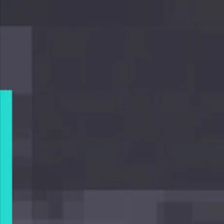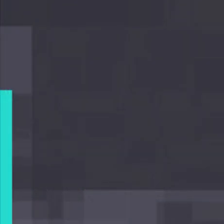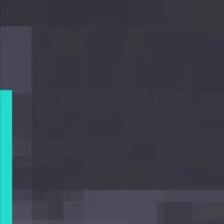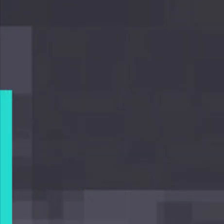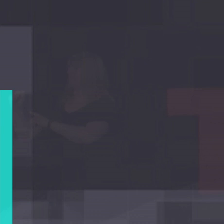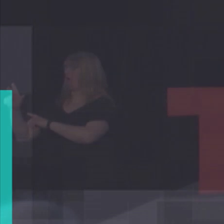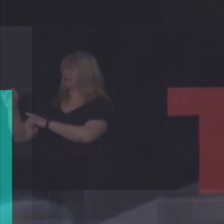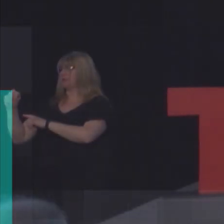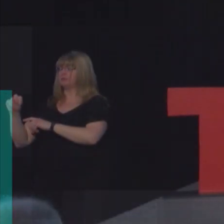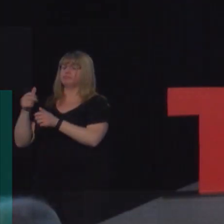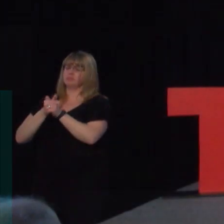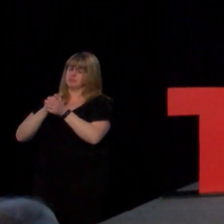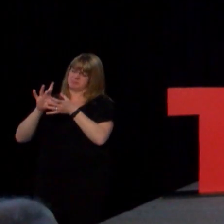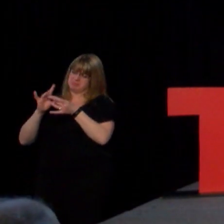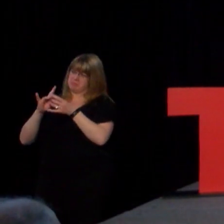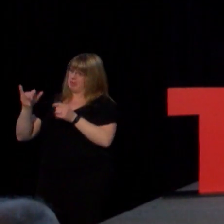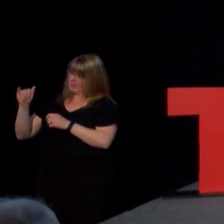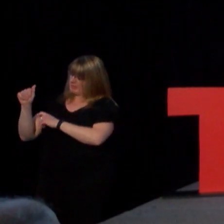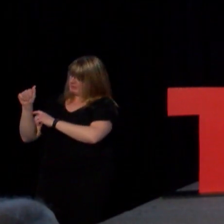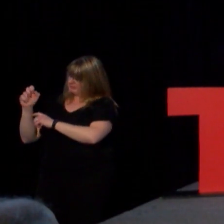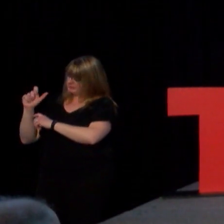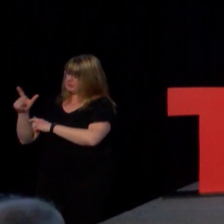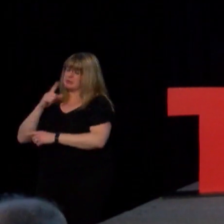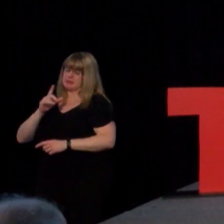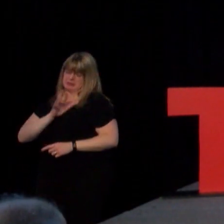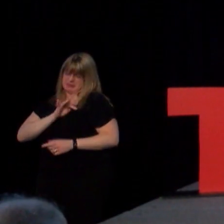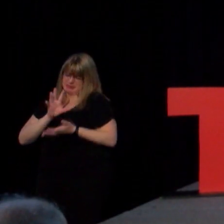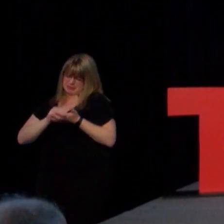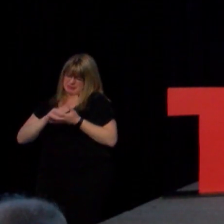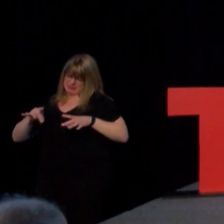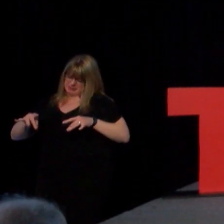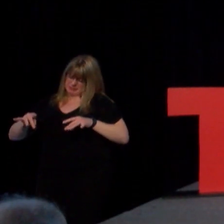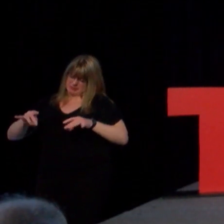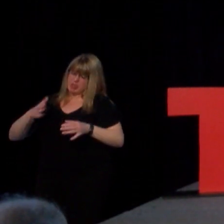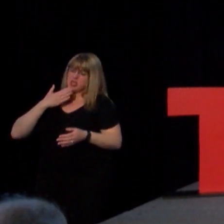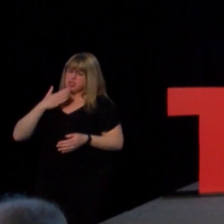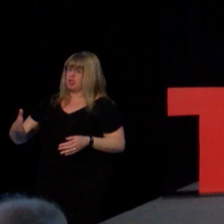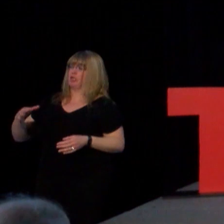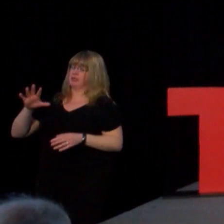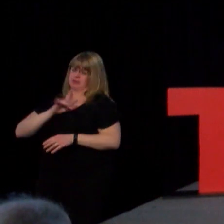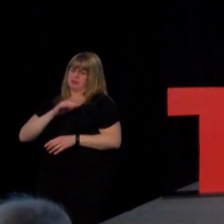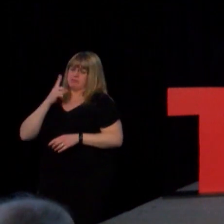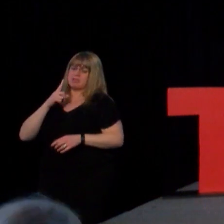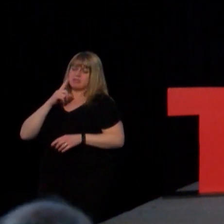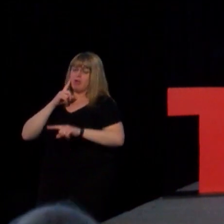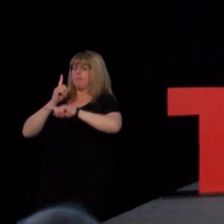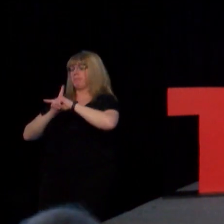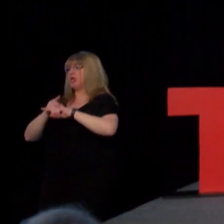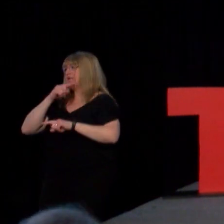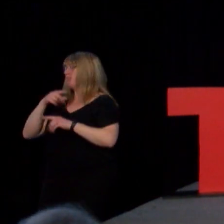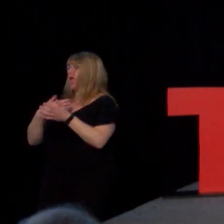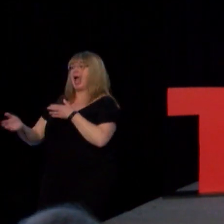ASL allows us to have accommodations of wide range of learning styles that benefit both deaf and hearing